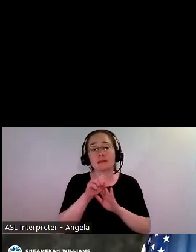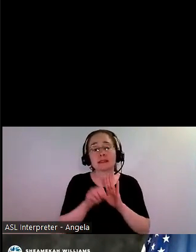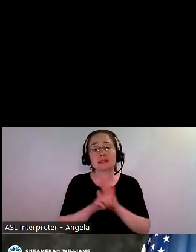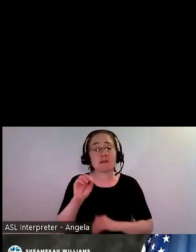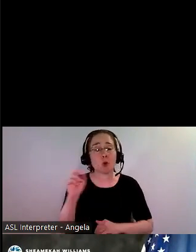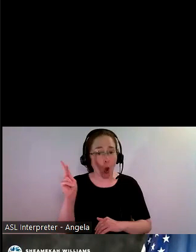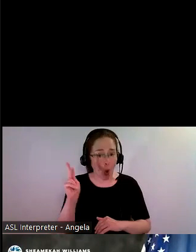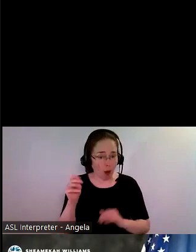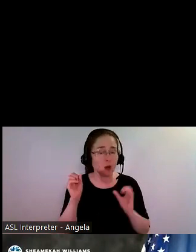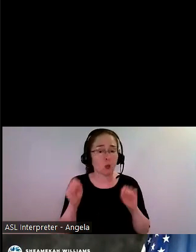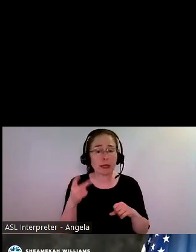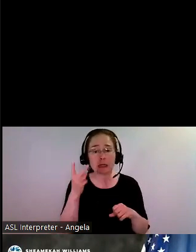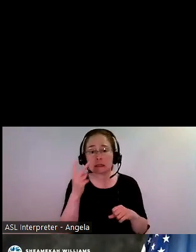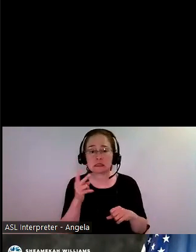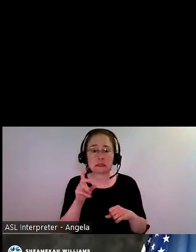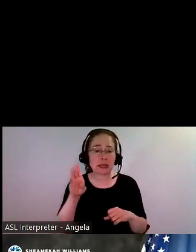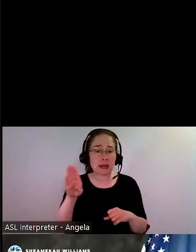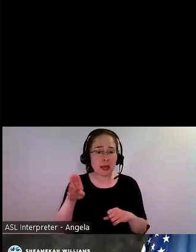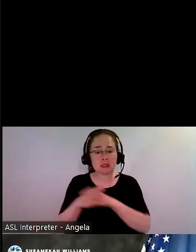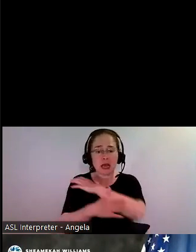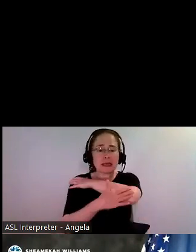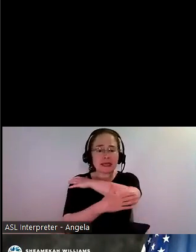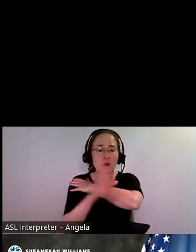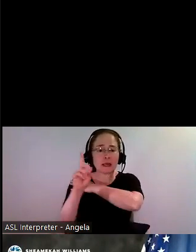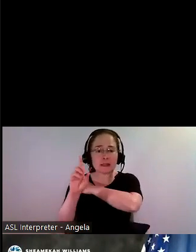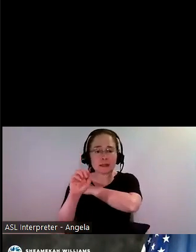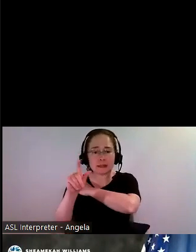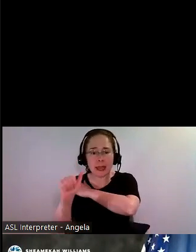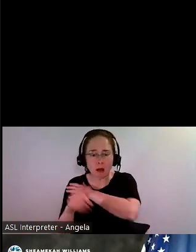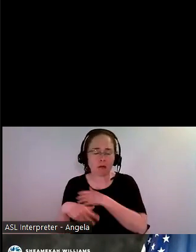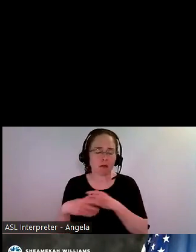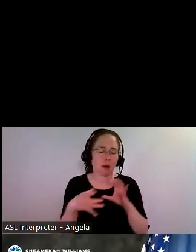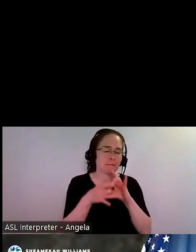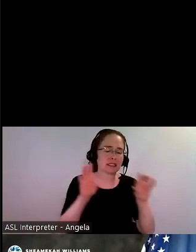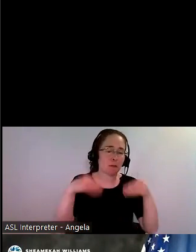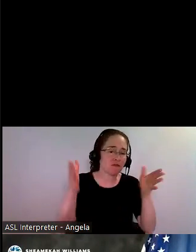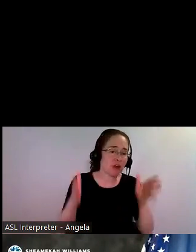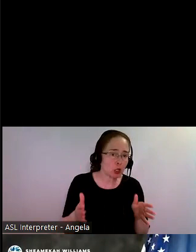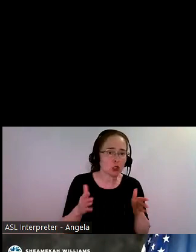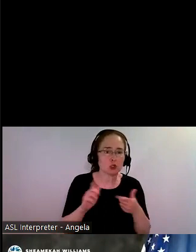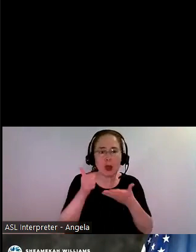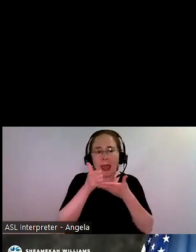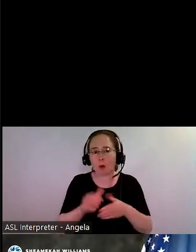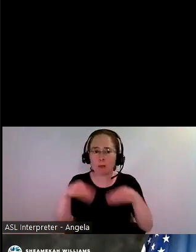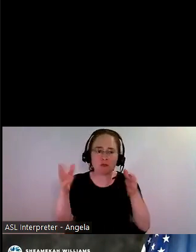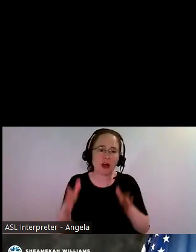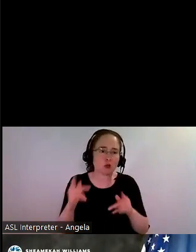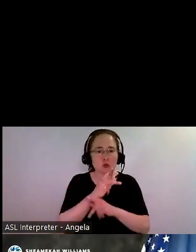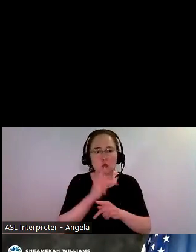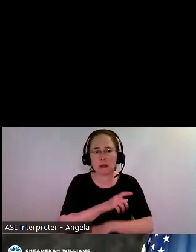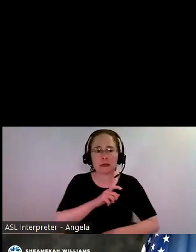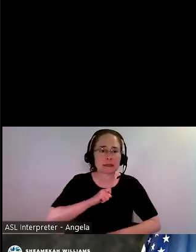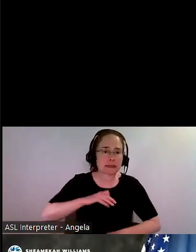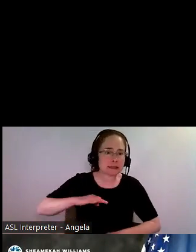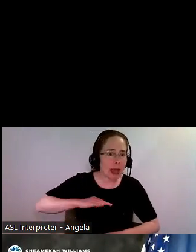Oklahoma, we're able to look at our data based on county data. We're able to look at based on provider in order to help providers to determine staffing patterns, to